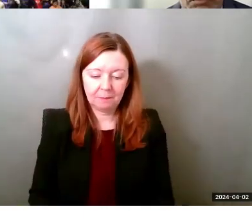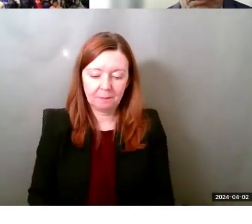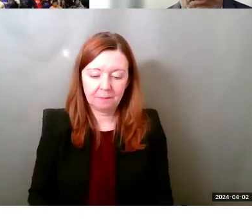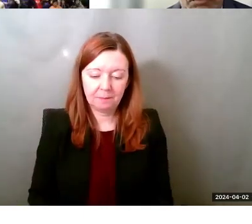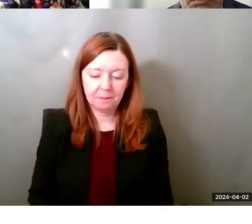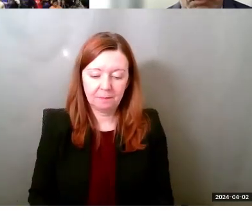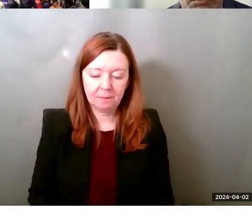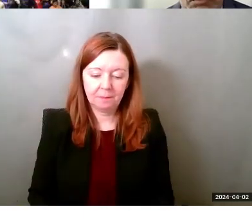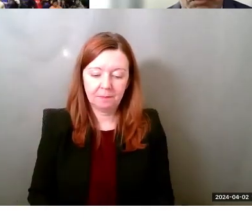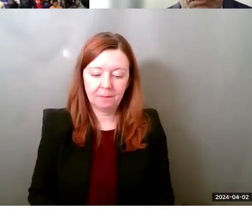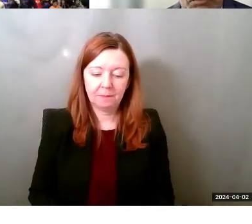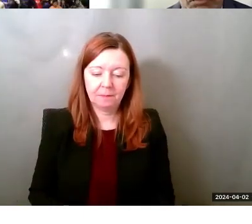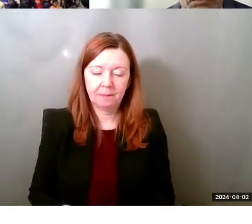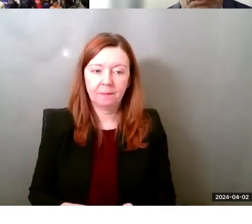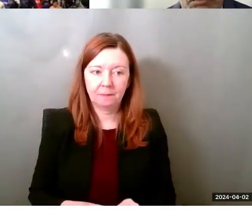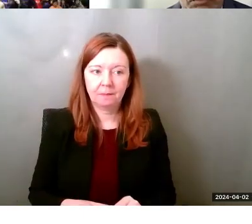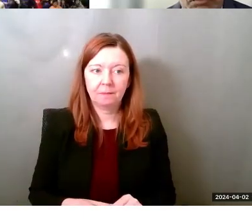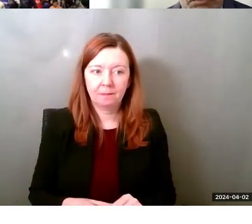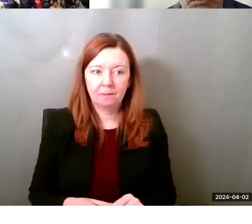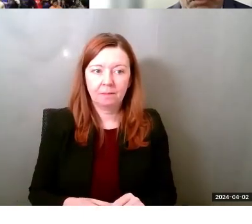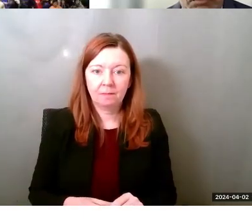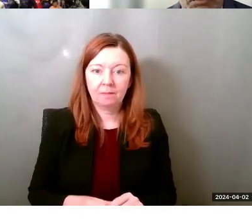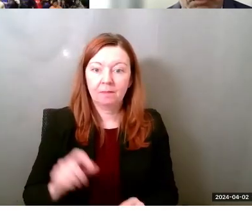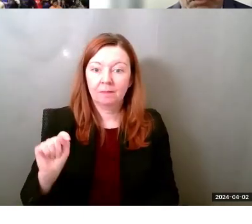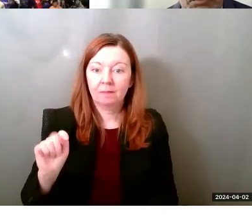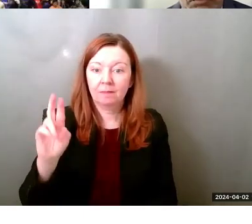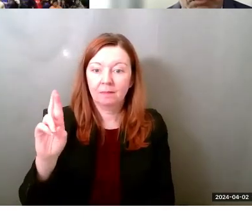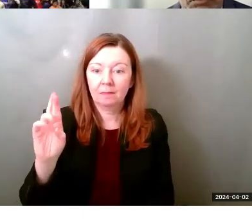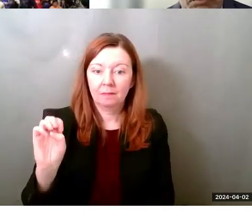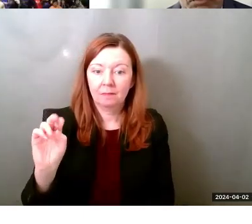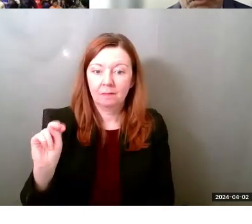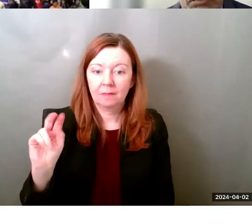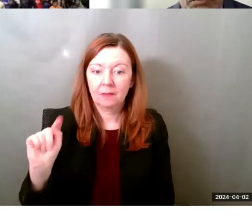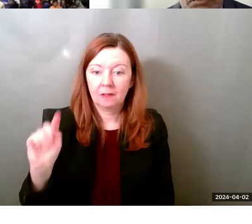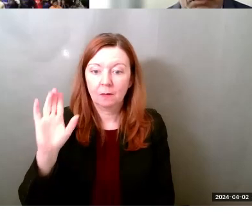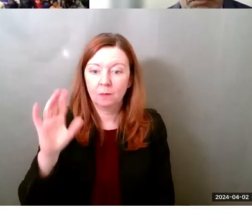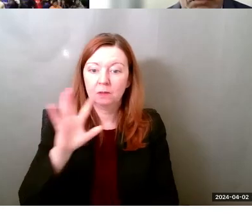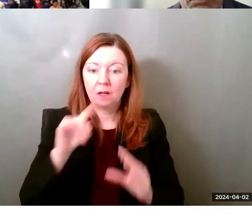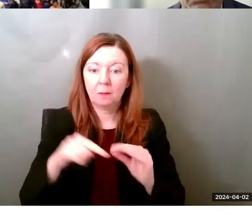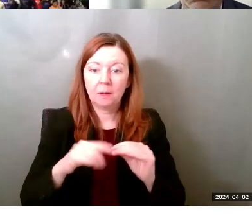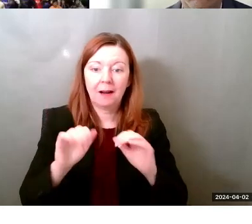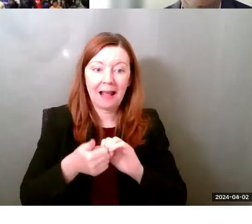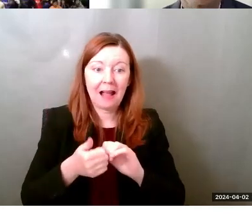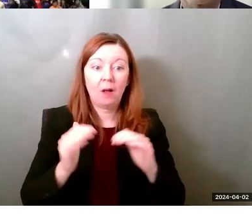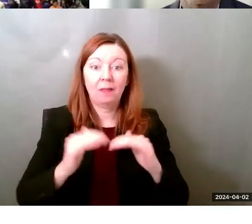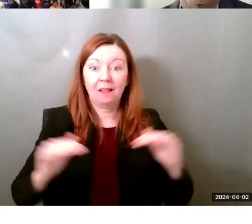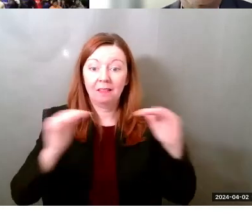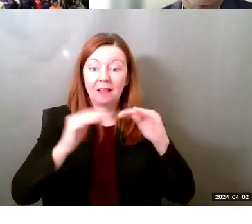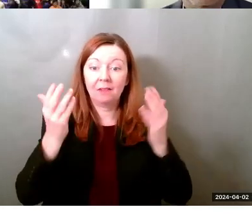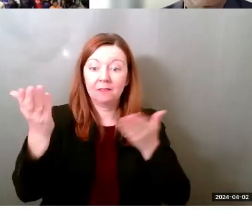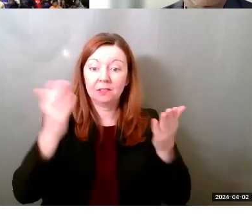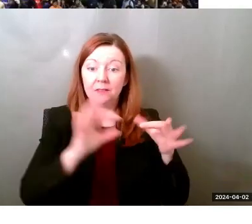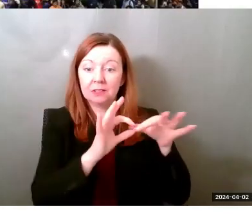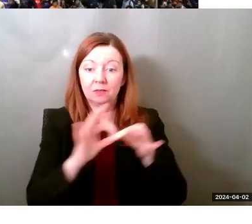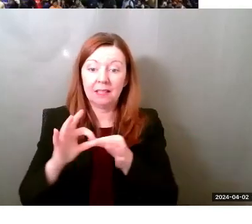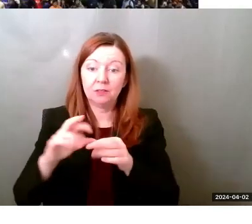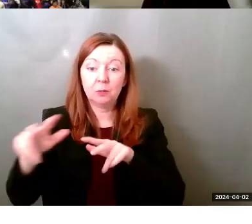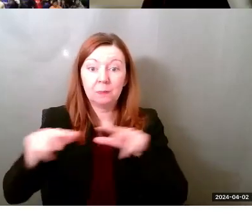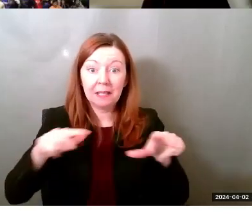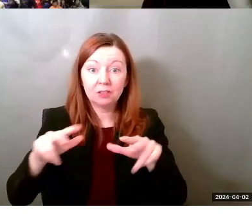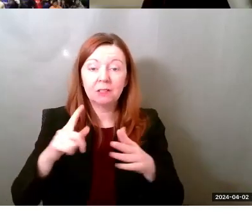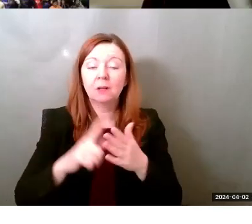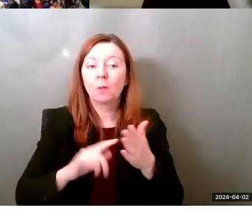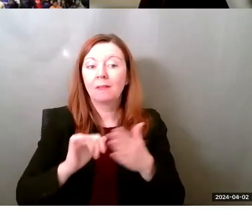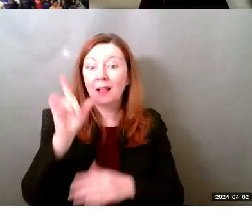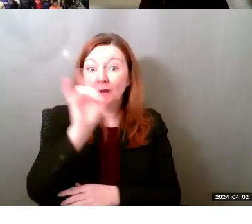Okay, so now Trent is going to help us out, and he's going to talk to you about how the level of service as it relates to pedestrians and how that may look